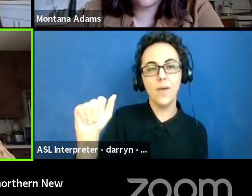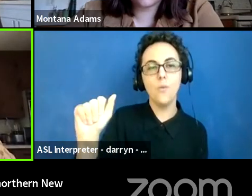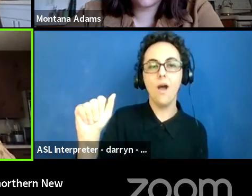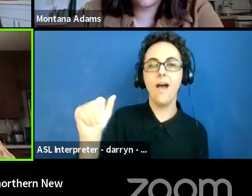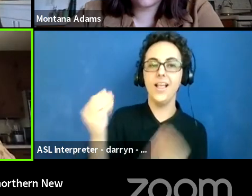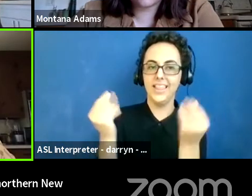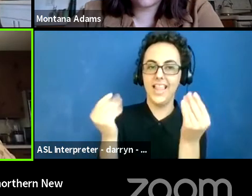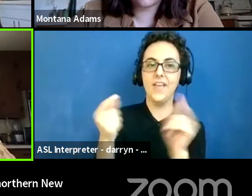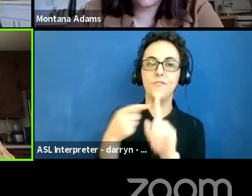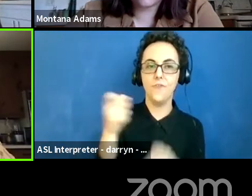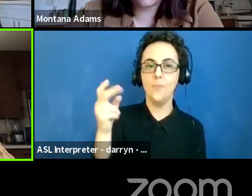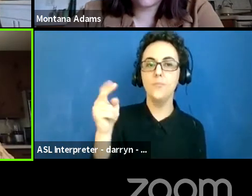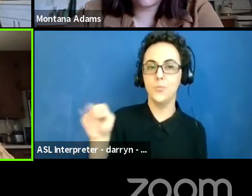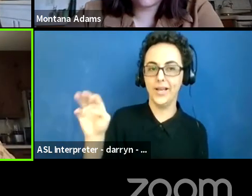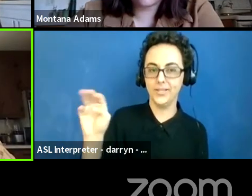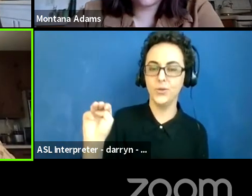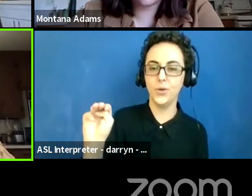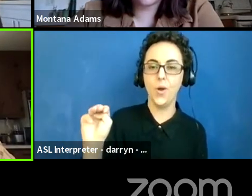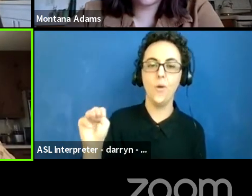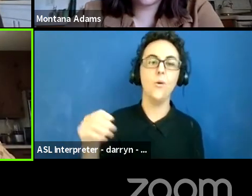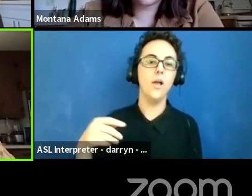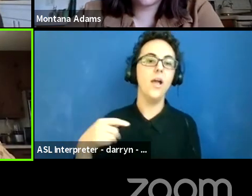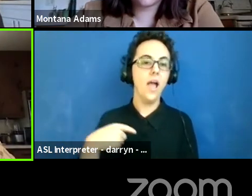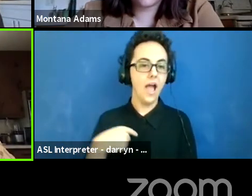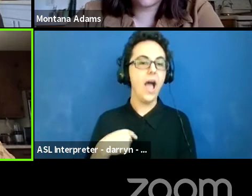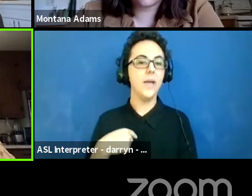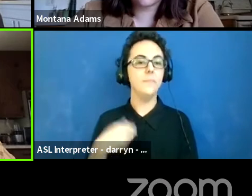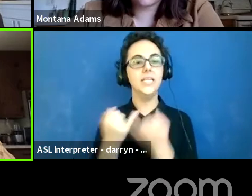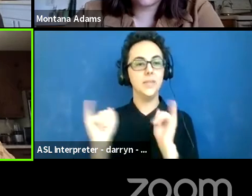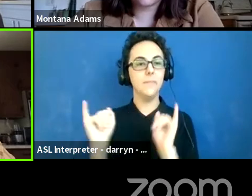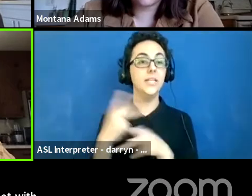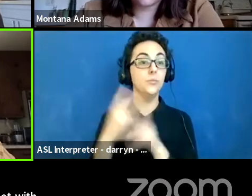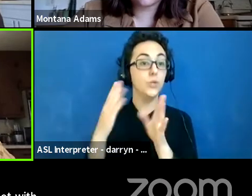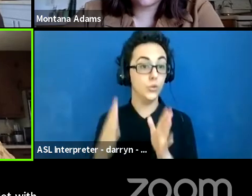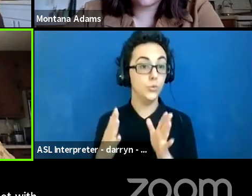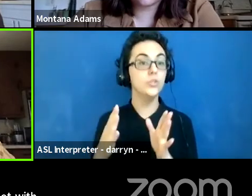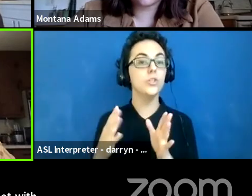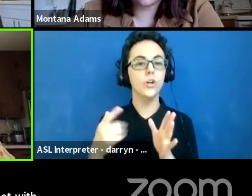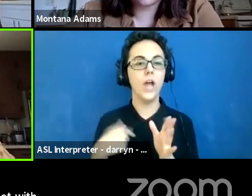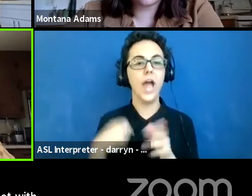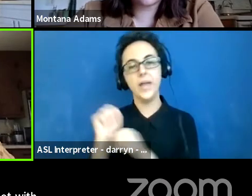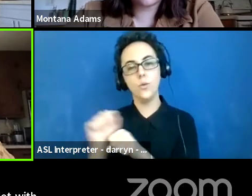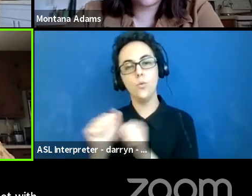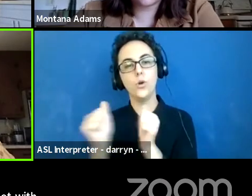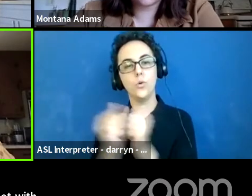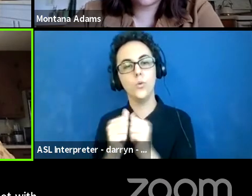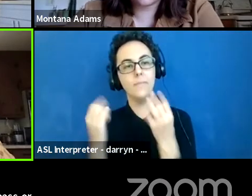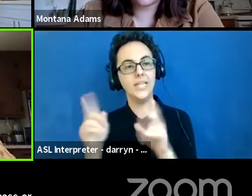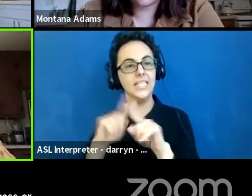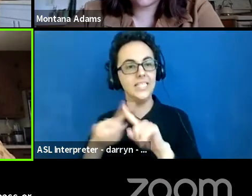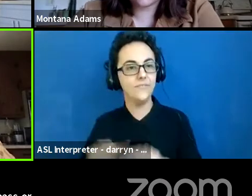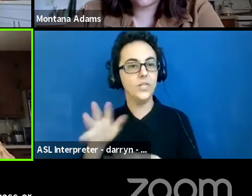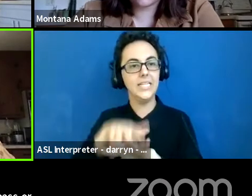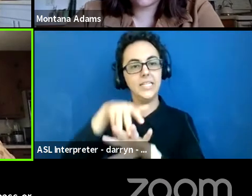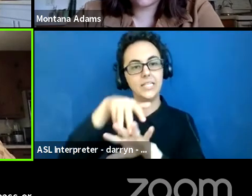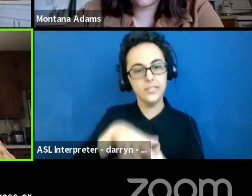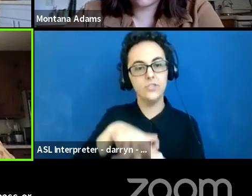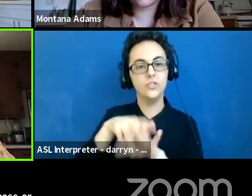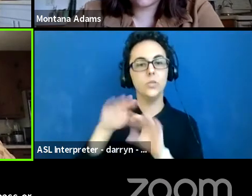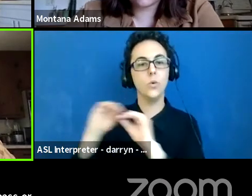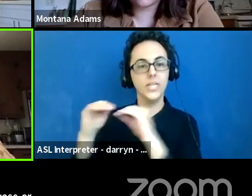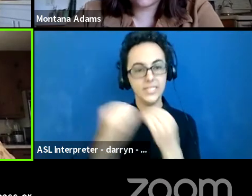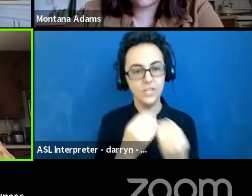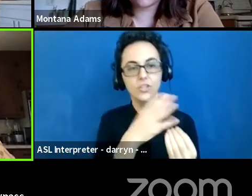independent producer. I work a lot with indigenous organizations as well as BIPOC organizations